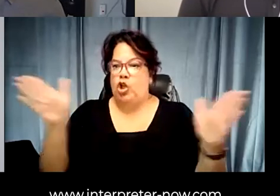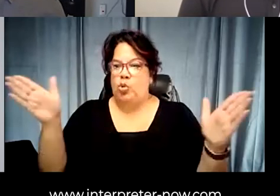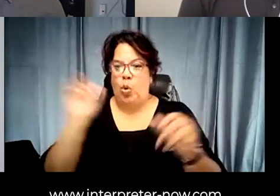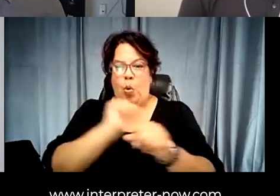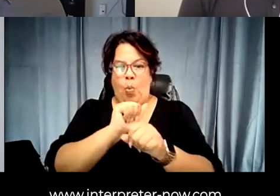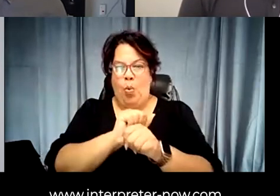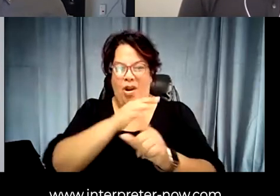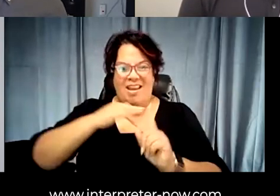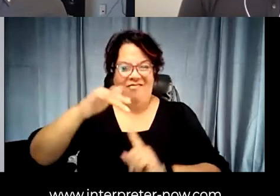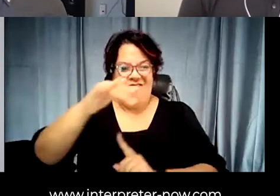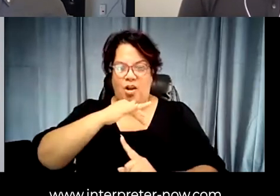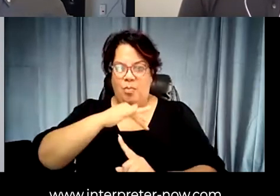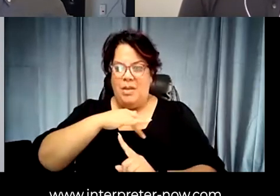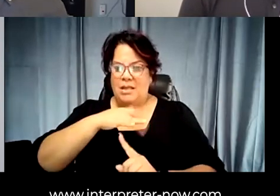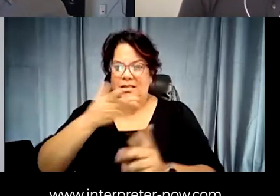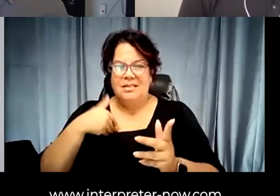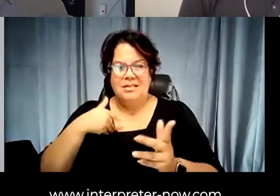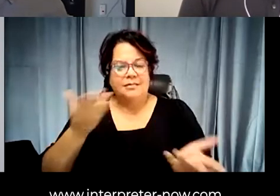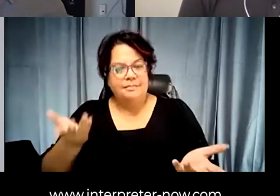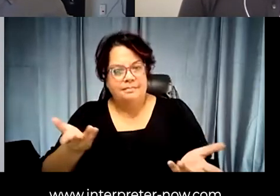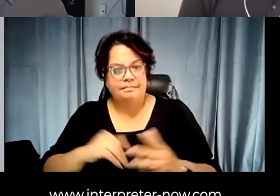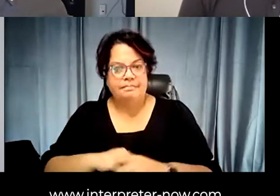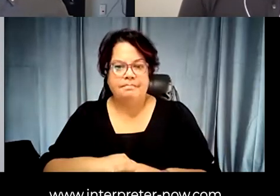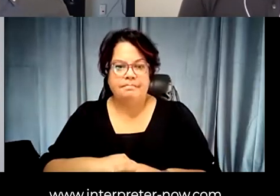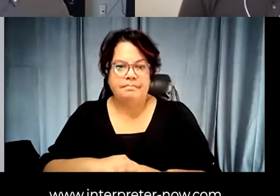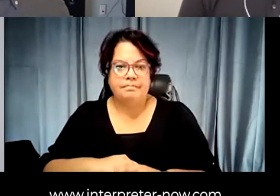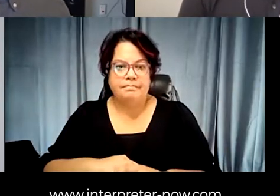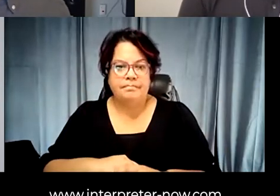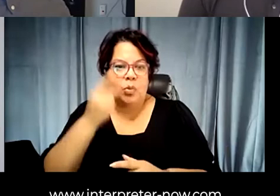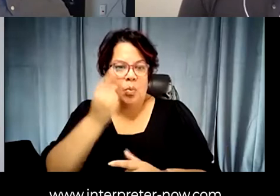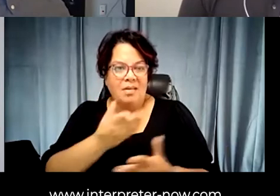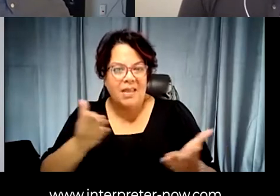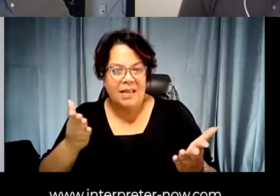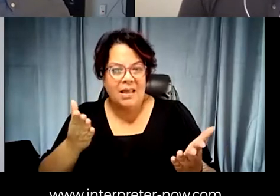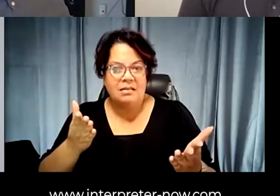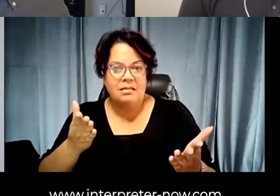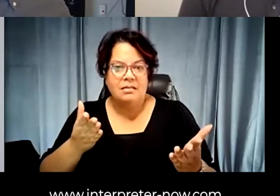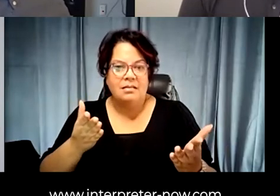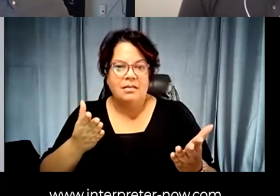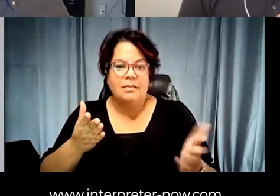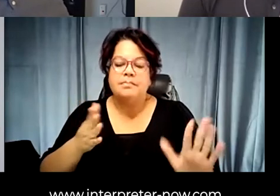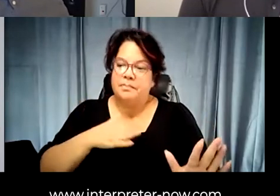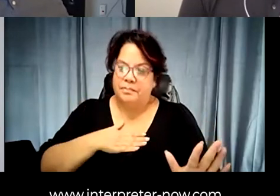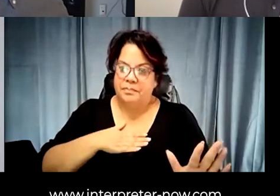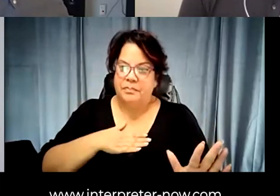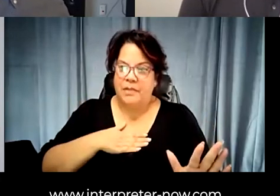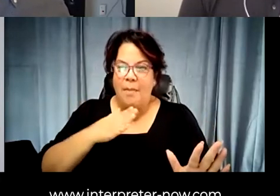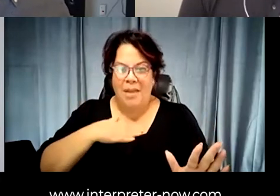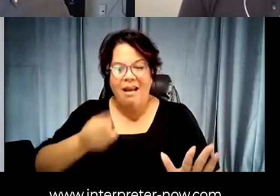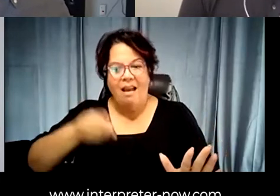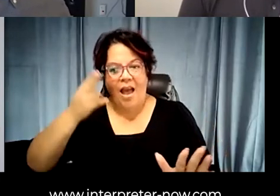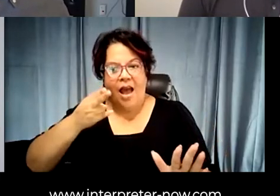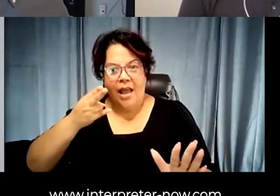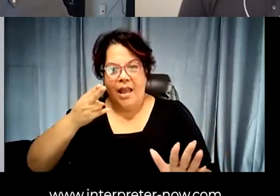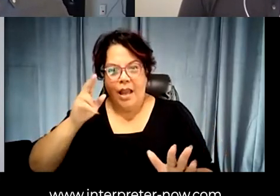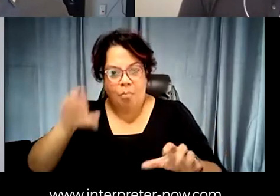in. You know, one of the things as someone who has been, or I'd like to think I've been a high performer for all of